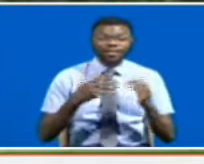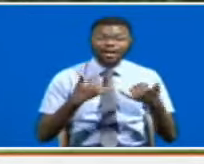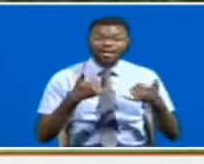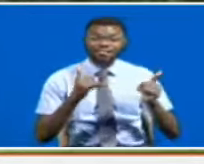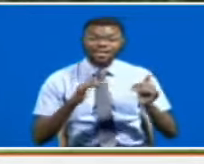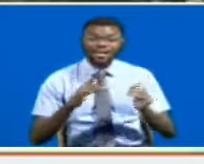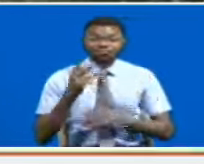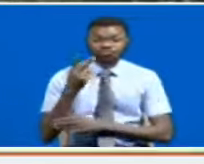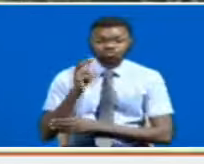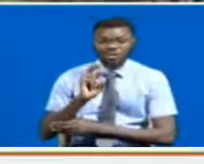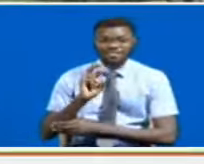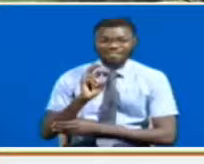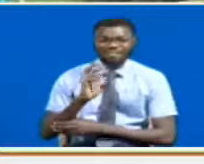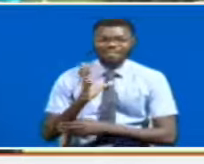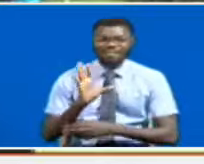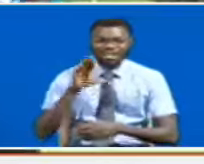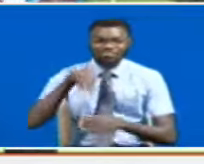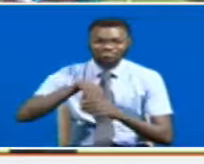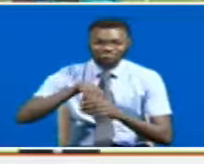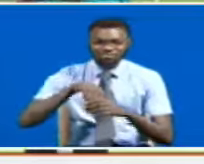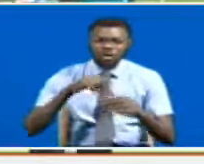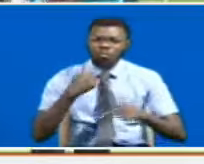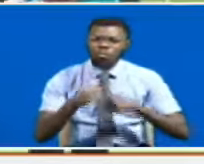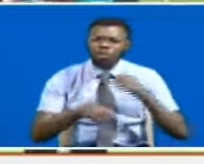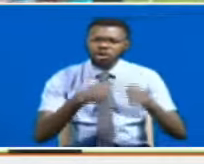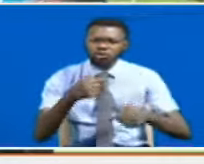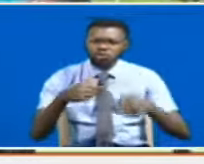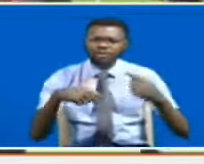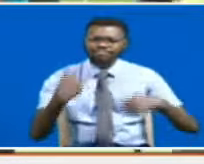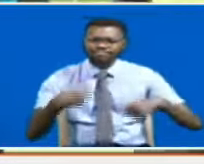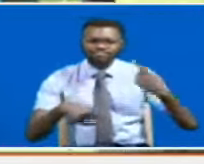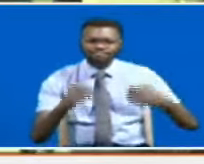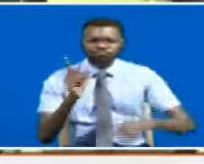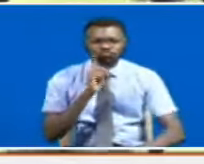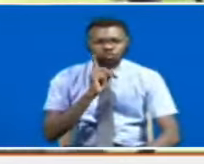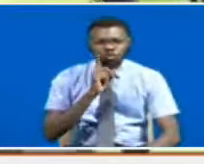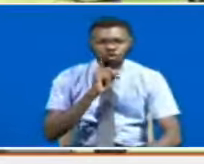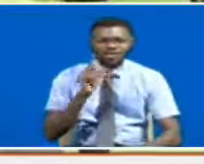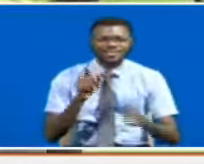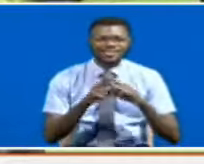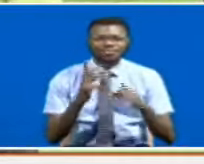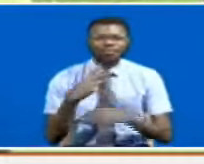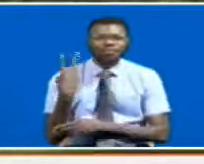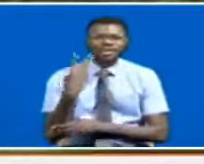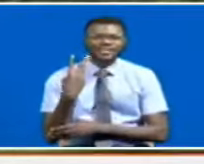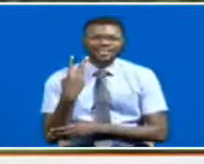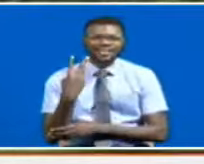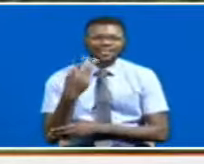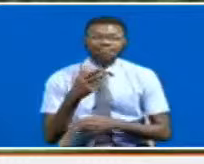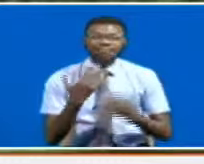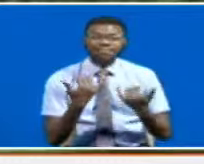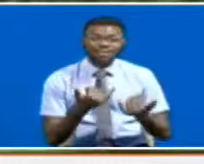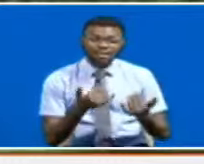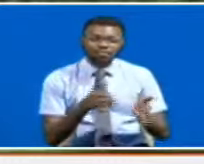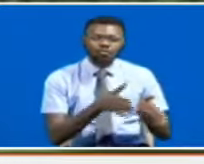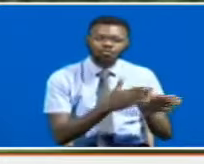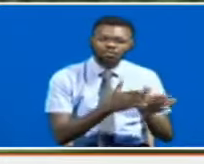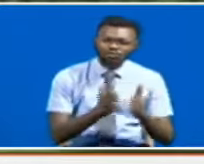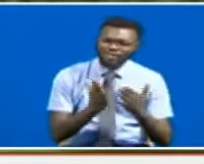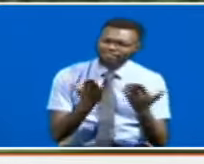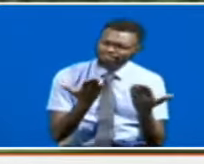cut, who will be proceeding with the tournament tomorrow and Wednesday. I want to take this opportunity to